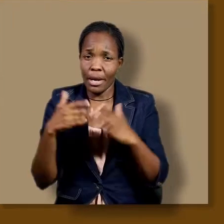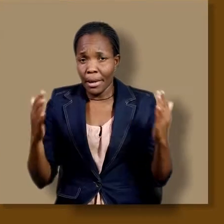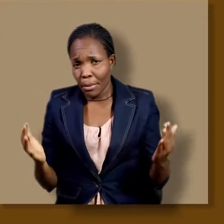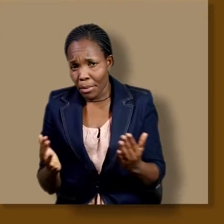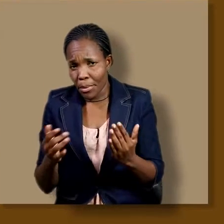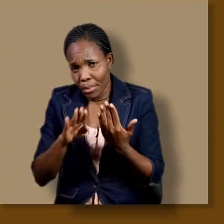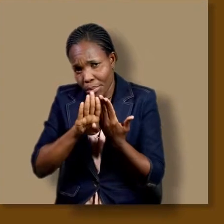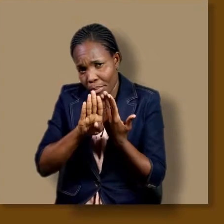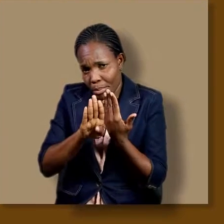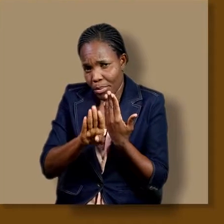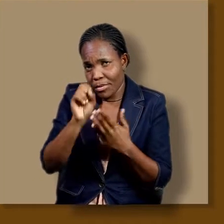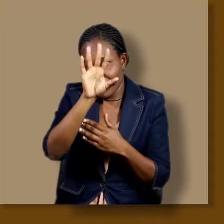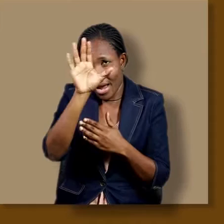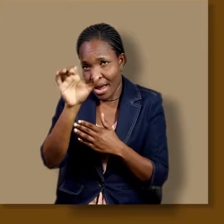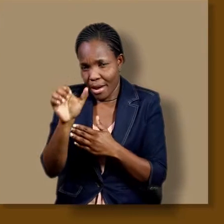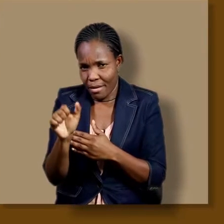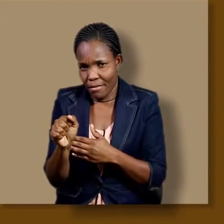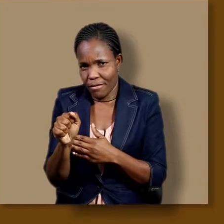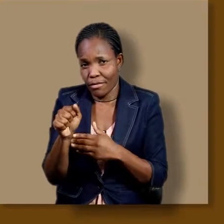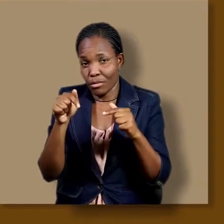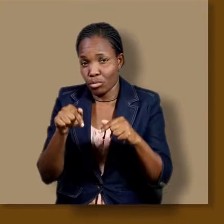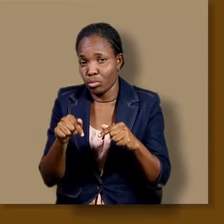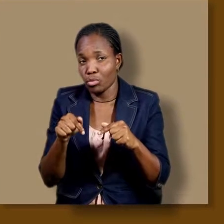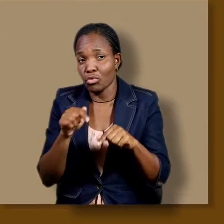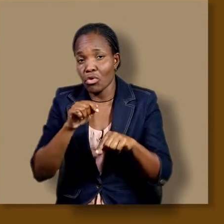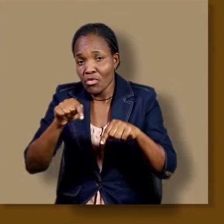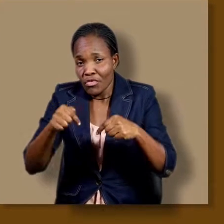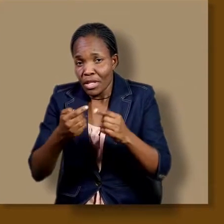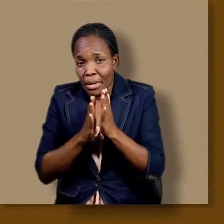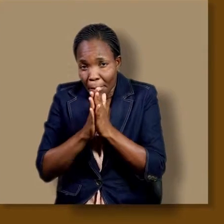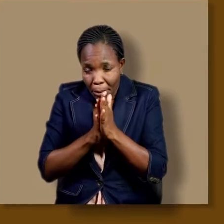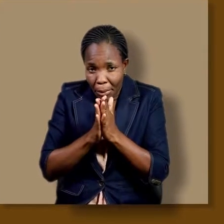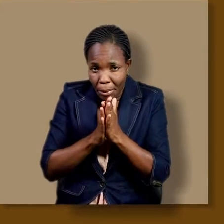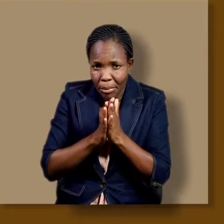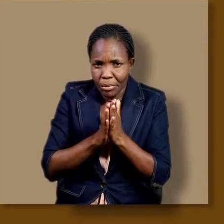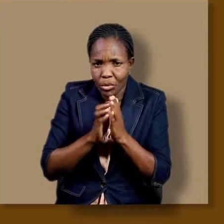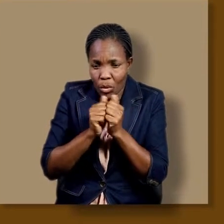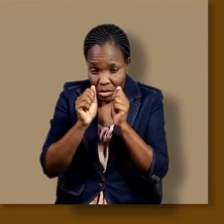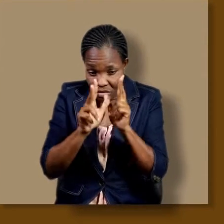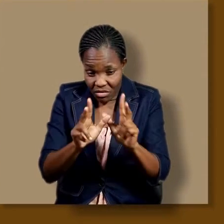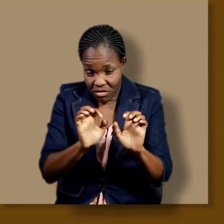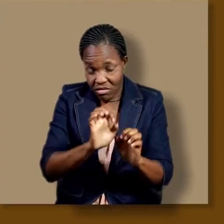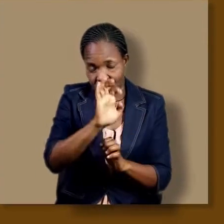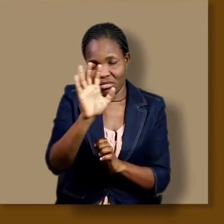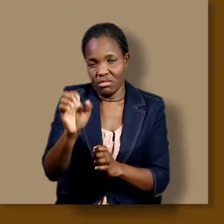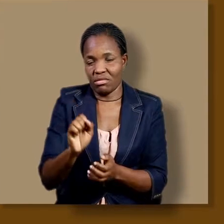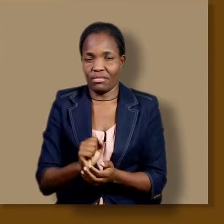promoting and defending African common positions on the issues of interest to the continent and its peoples,